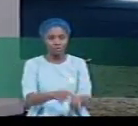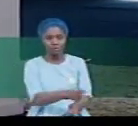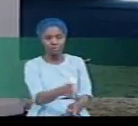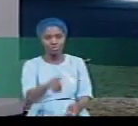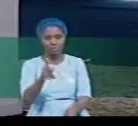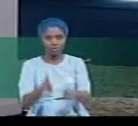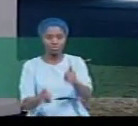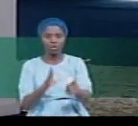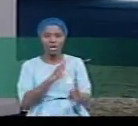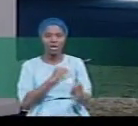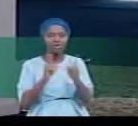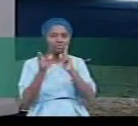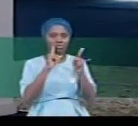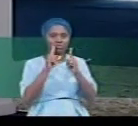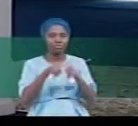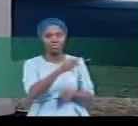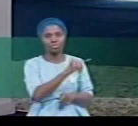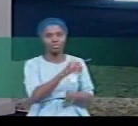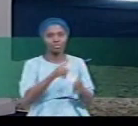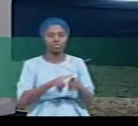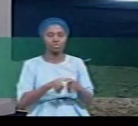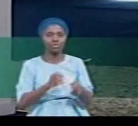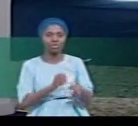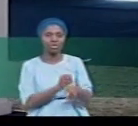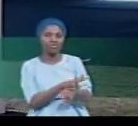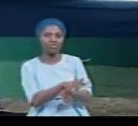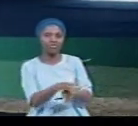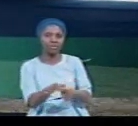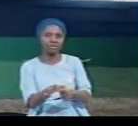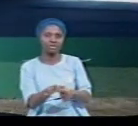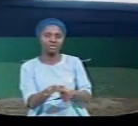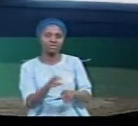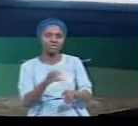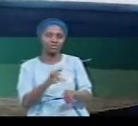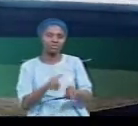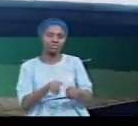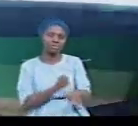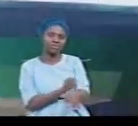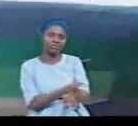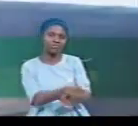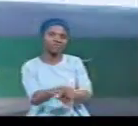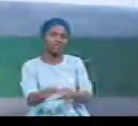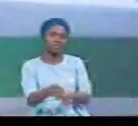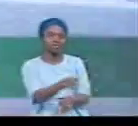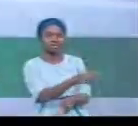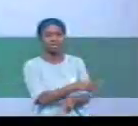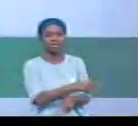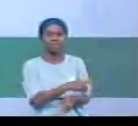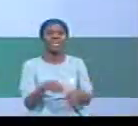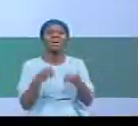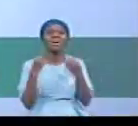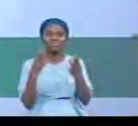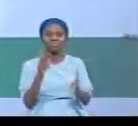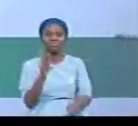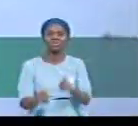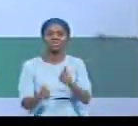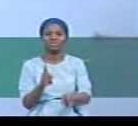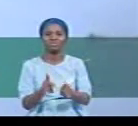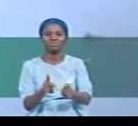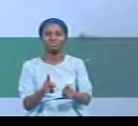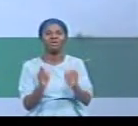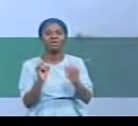them and to influence them. And how many people could they talk to? How many people